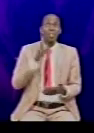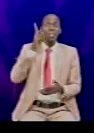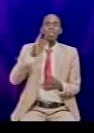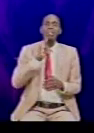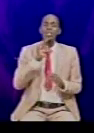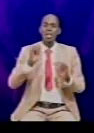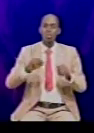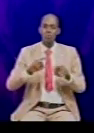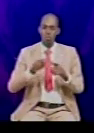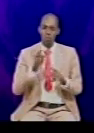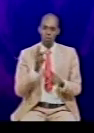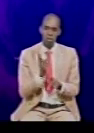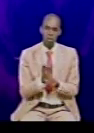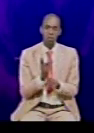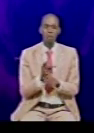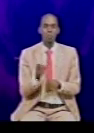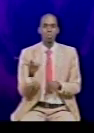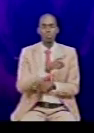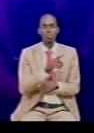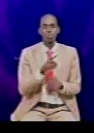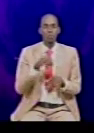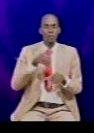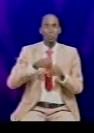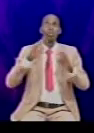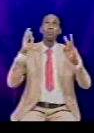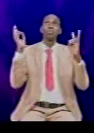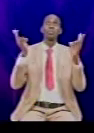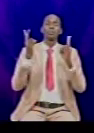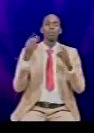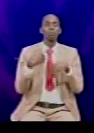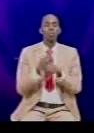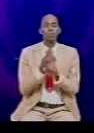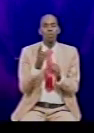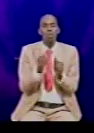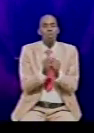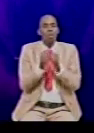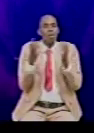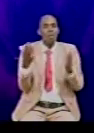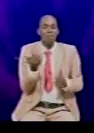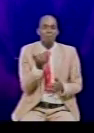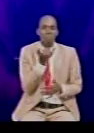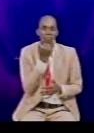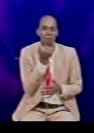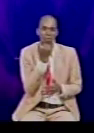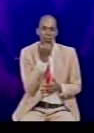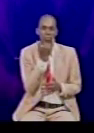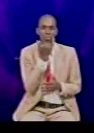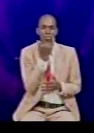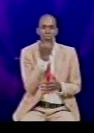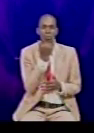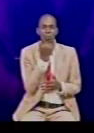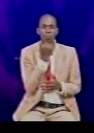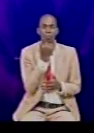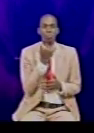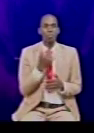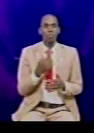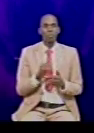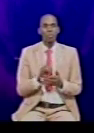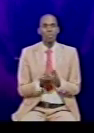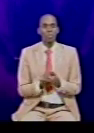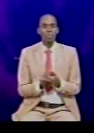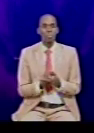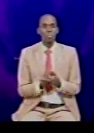us victorious and to present you faultless. Faultless, that is the demand of